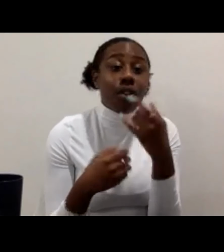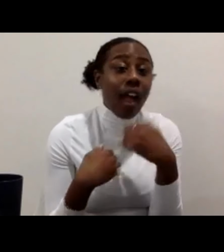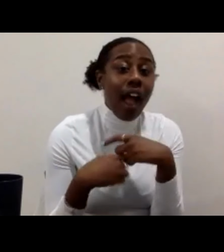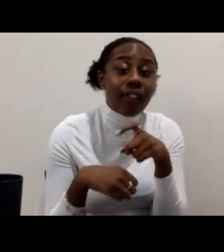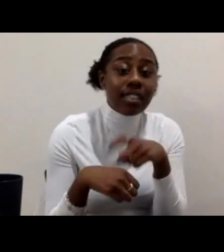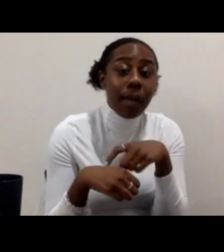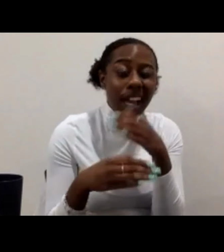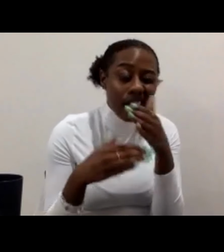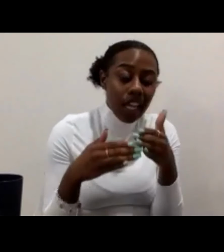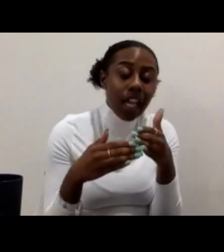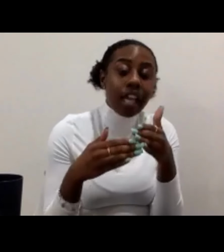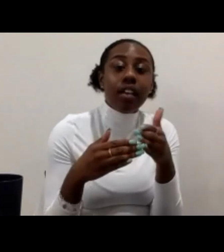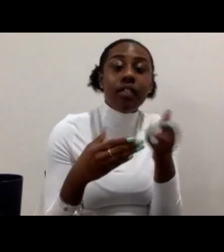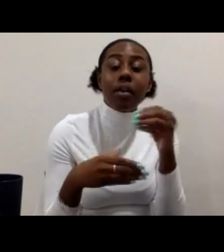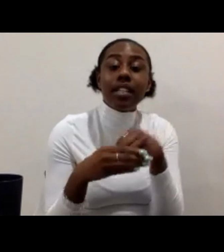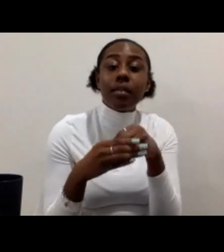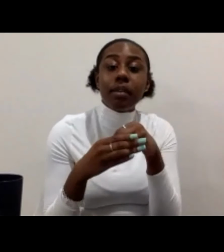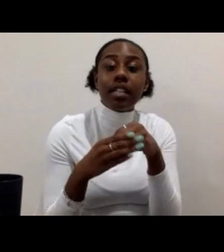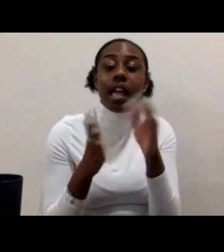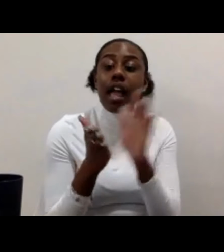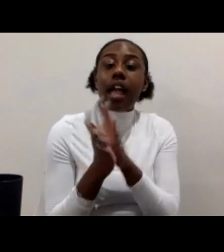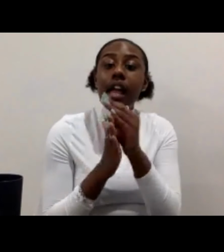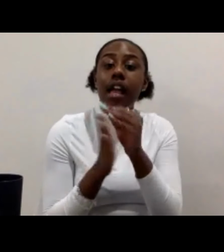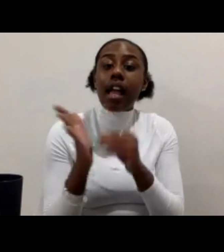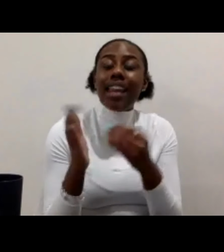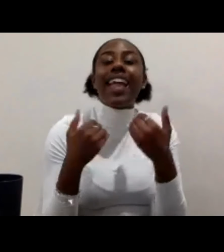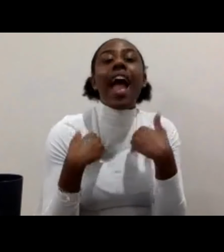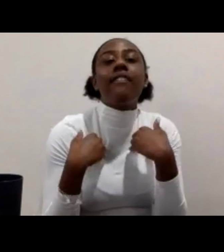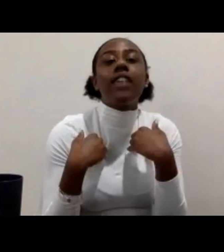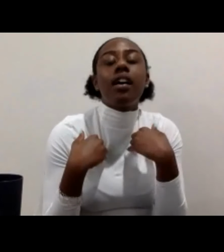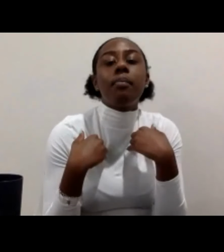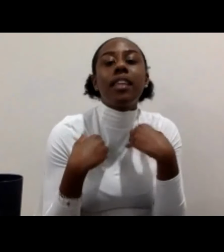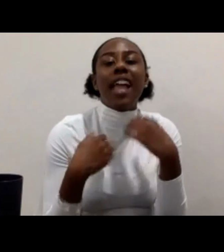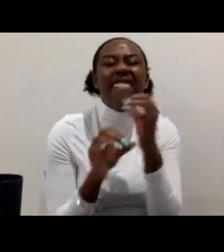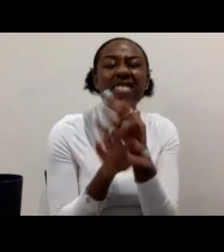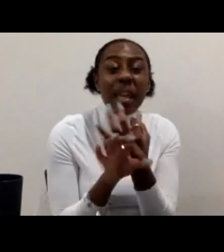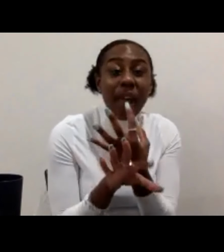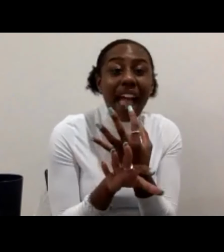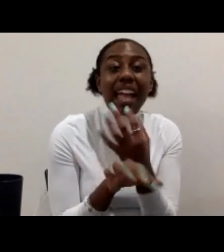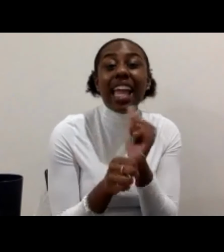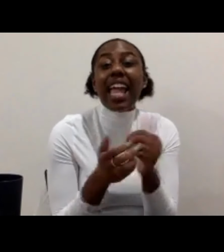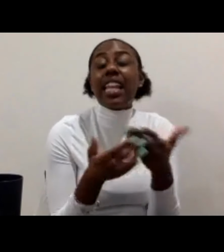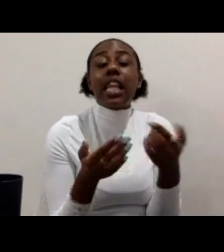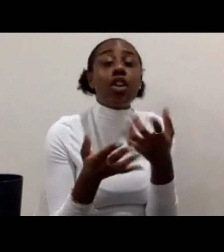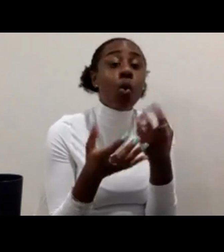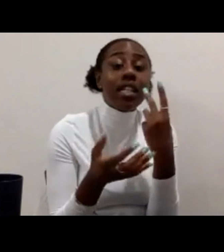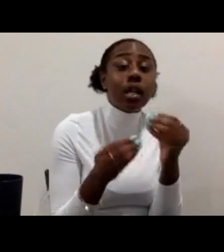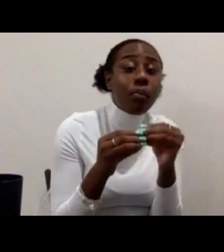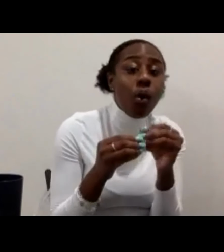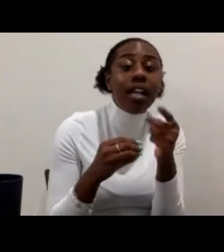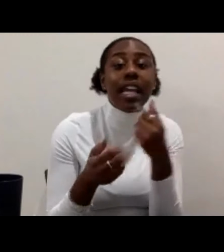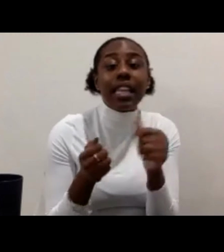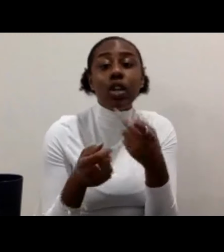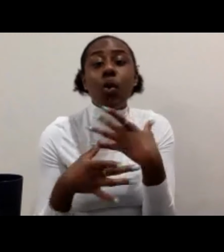end of the participant guide, there's room for feedback. So anything that you appreciated or you want to see more of, like a